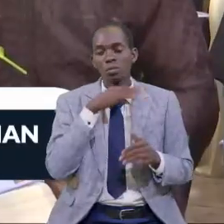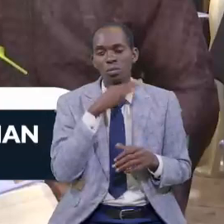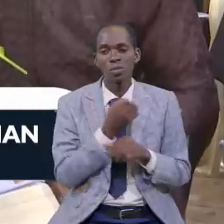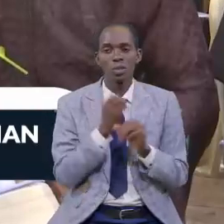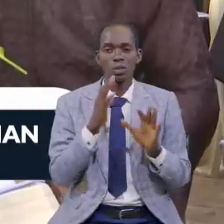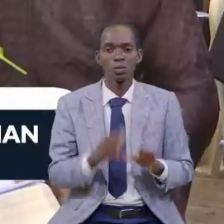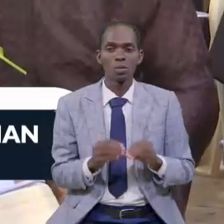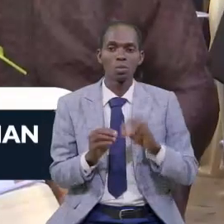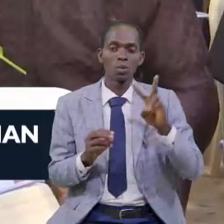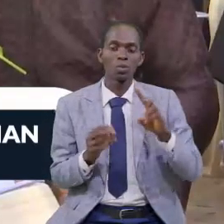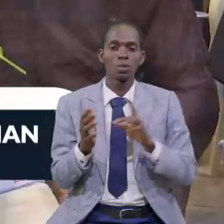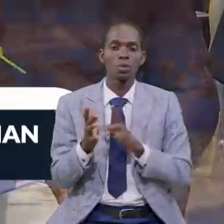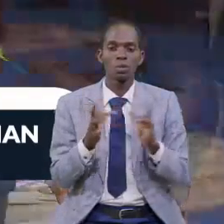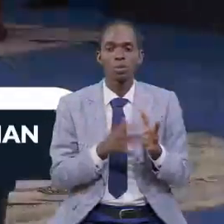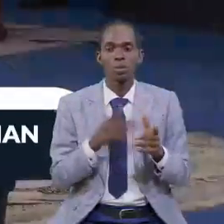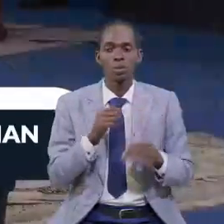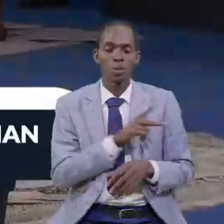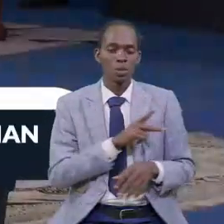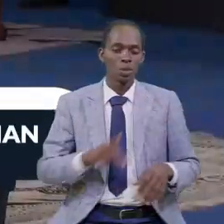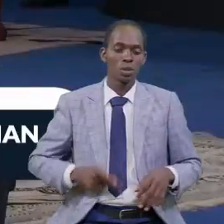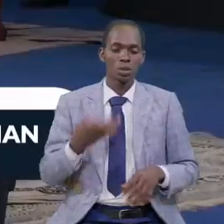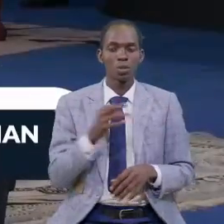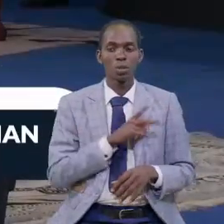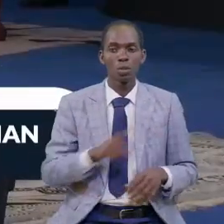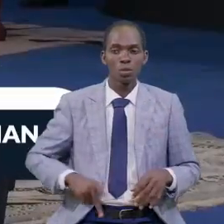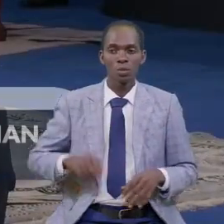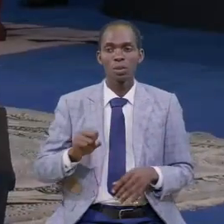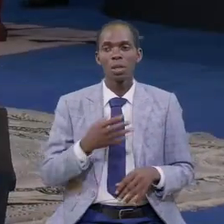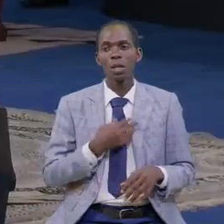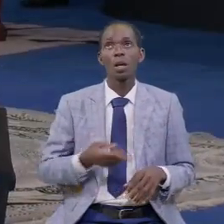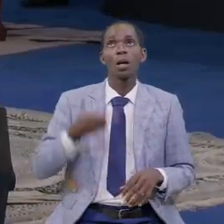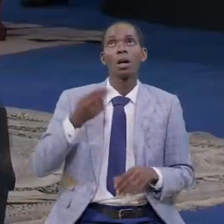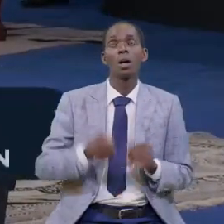higher than the highest sovereign. Number three,